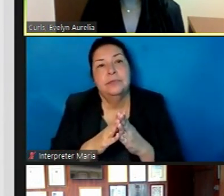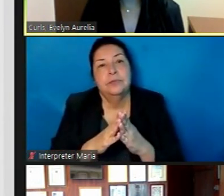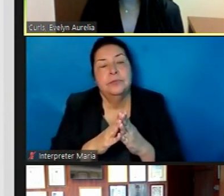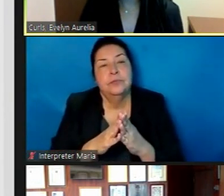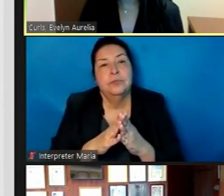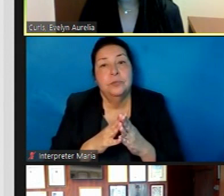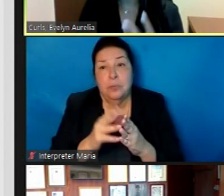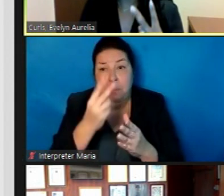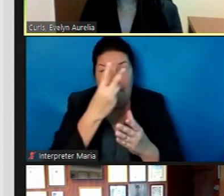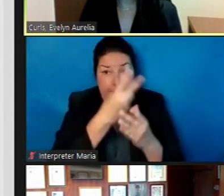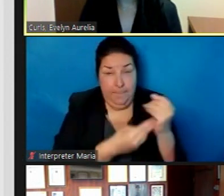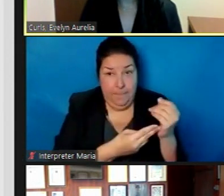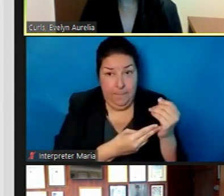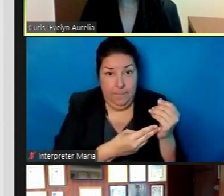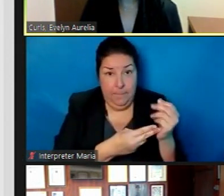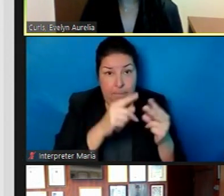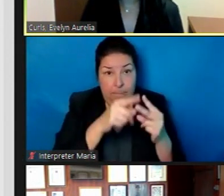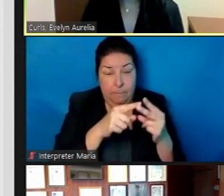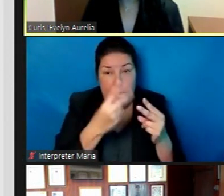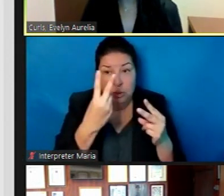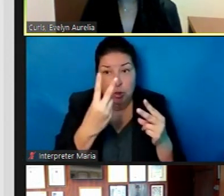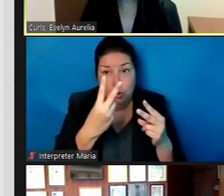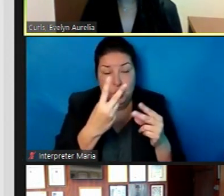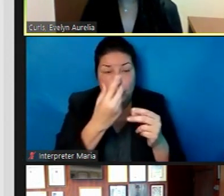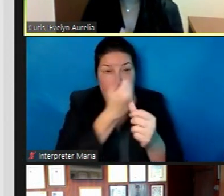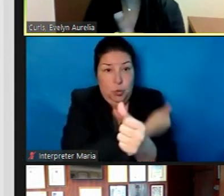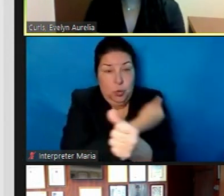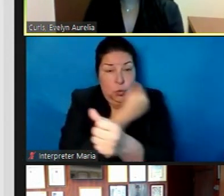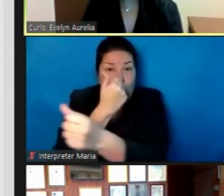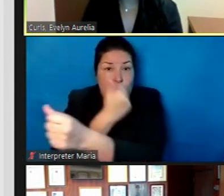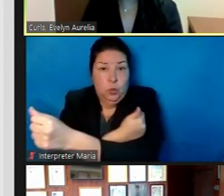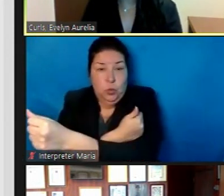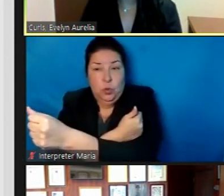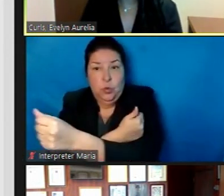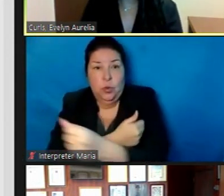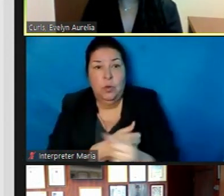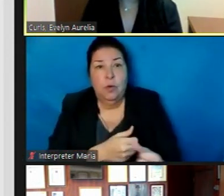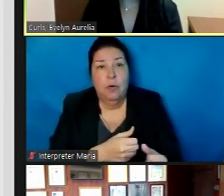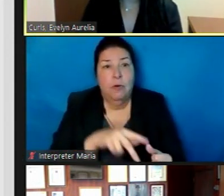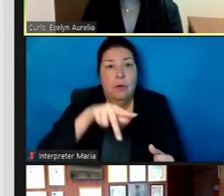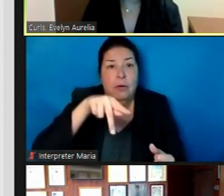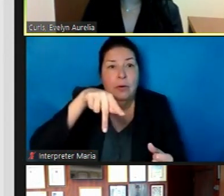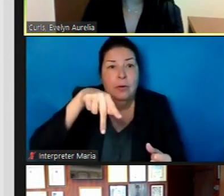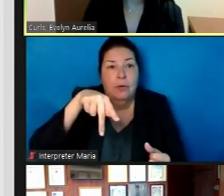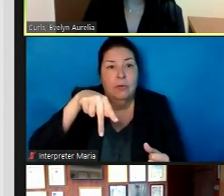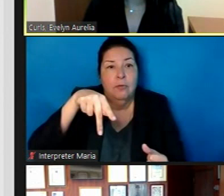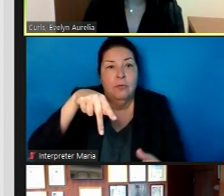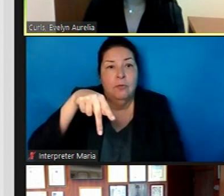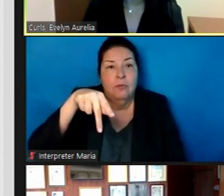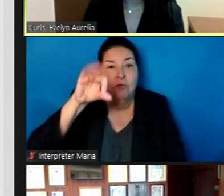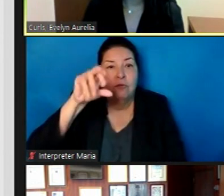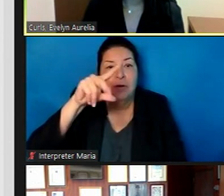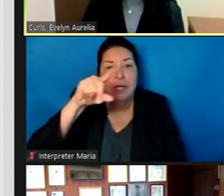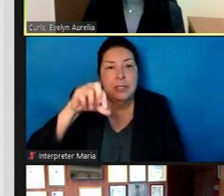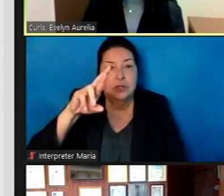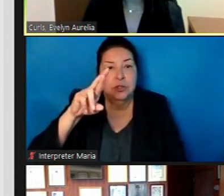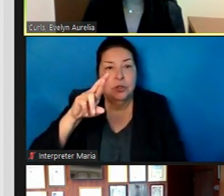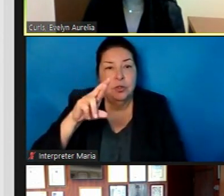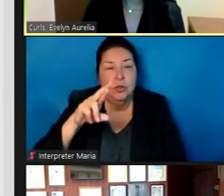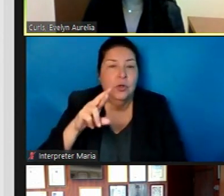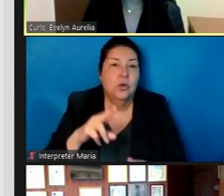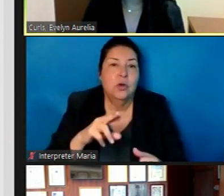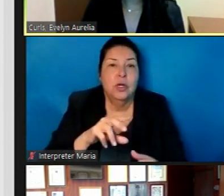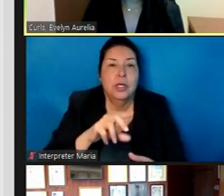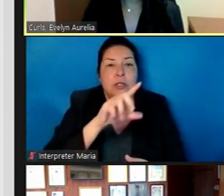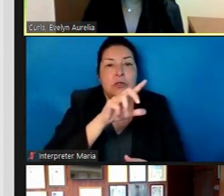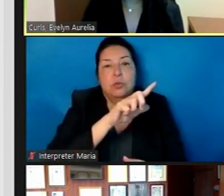They both come in 2 doses. Pfizer vaccine, you get 21 days from the first one, and the Moderna, you get 28 days after the